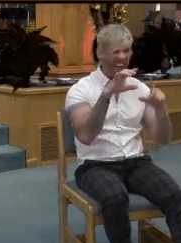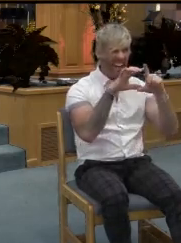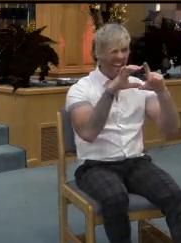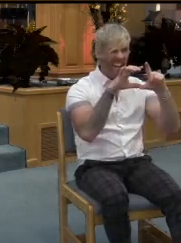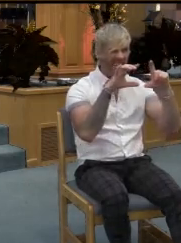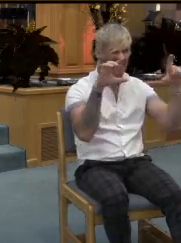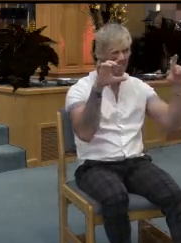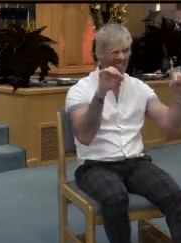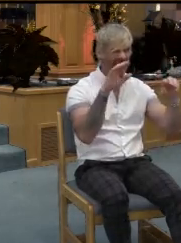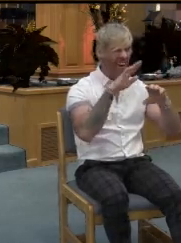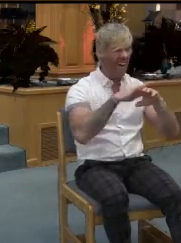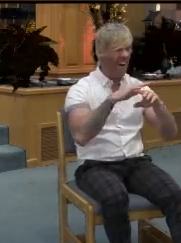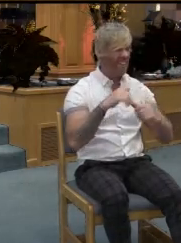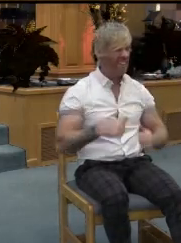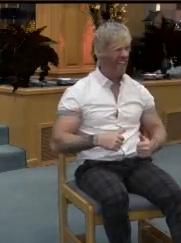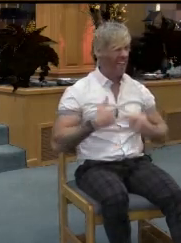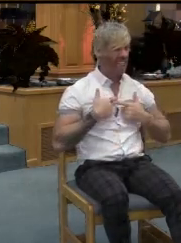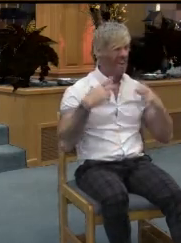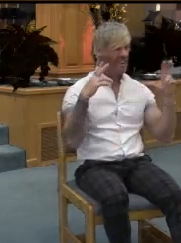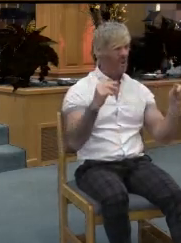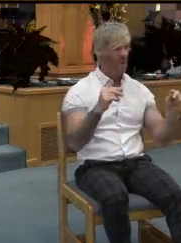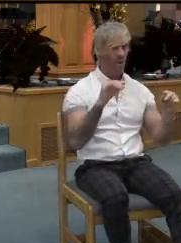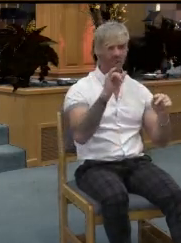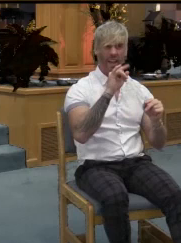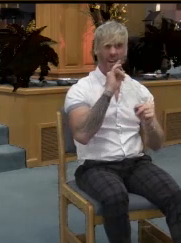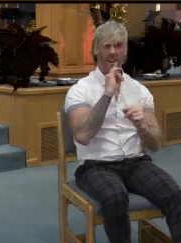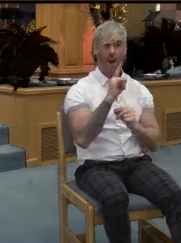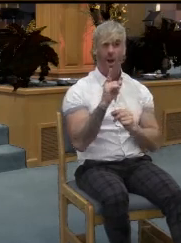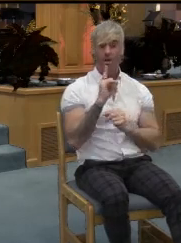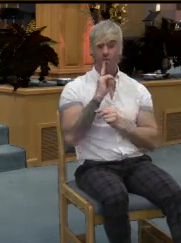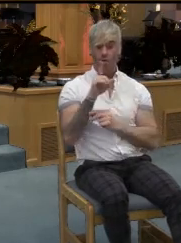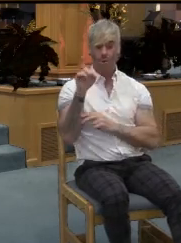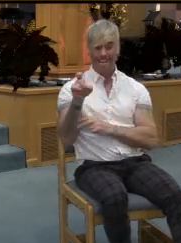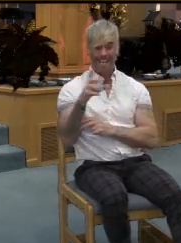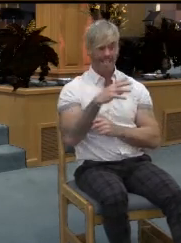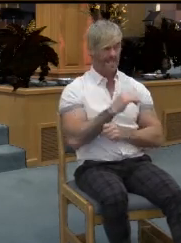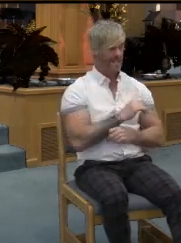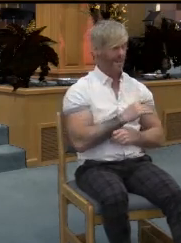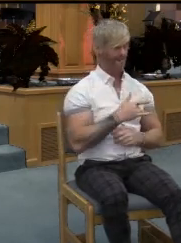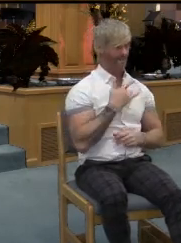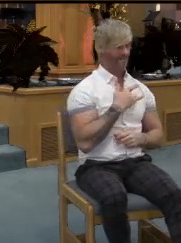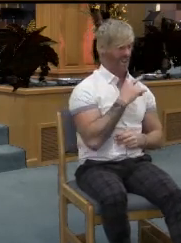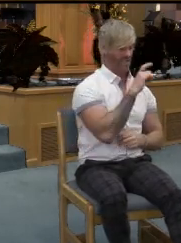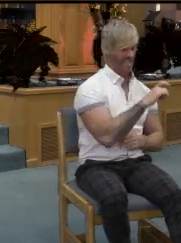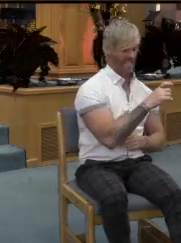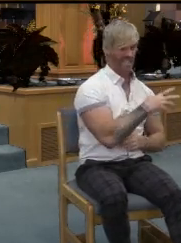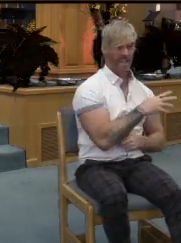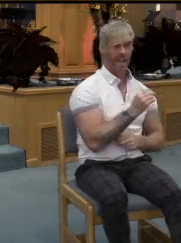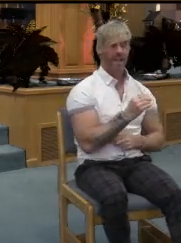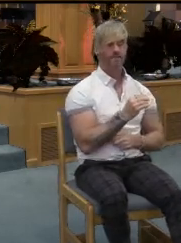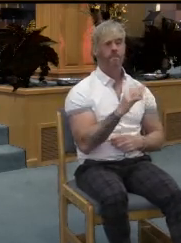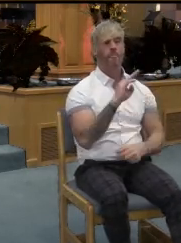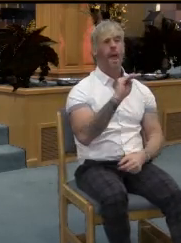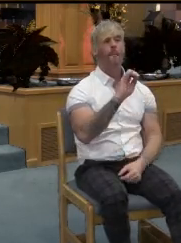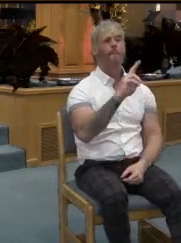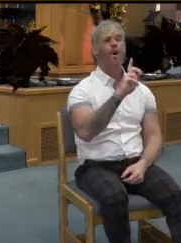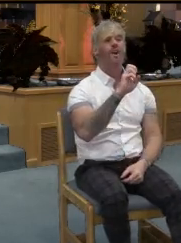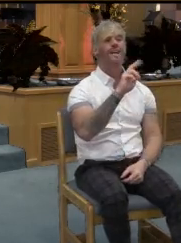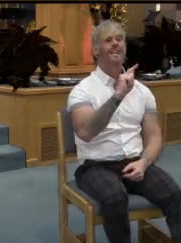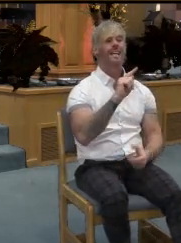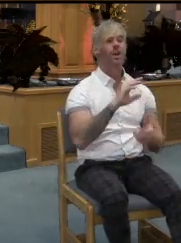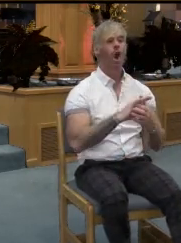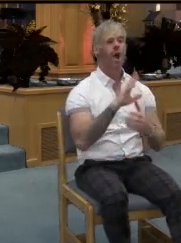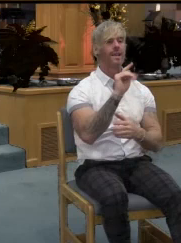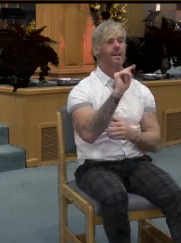Oh, no. There are true needs and there are felt needs. And I tell you, marketing on television and other